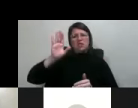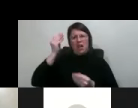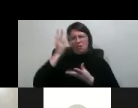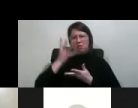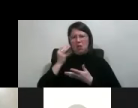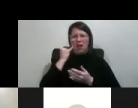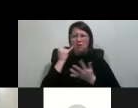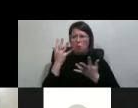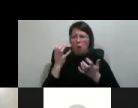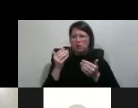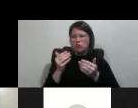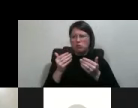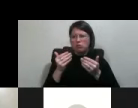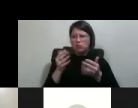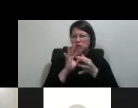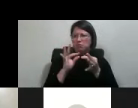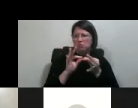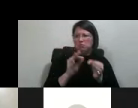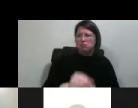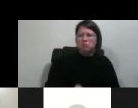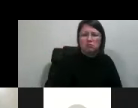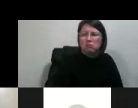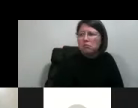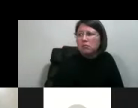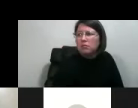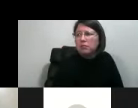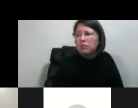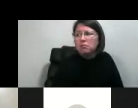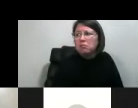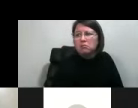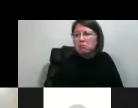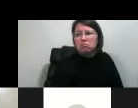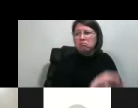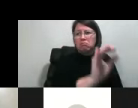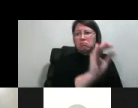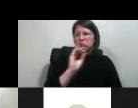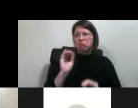Give him a minute. If not, I'll ask. I see